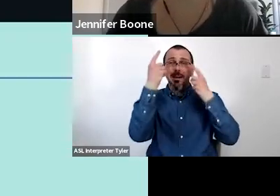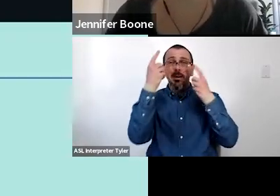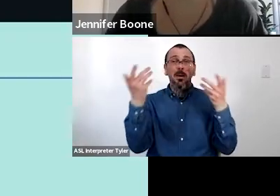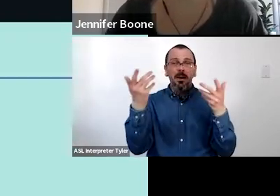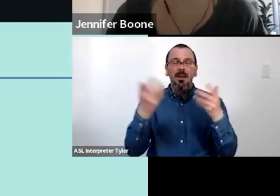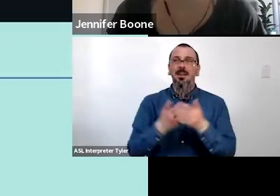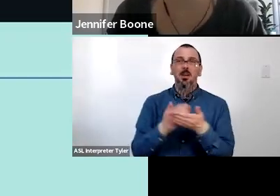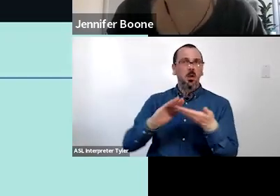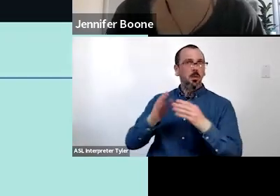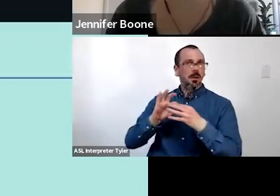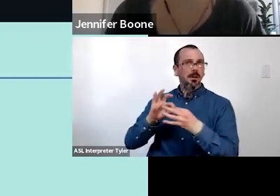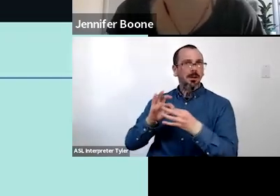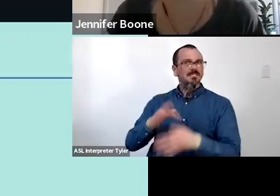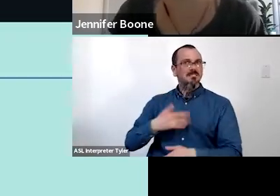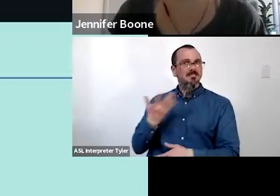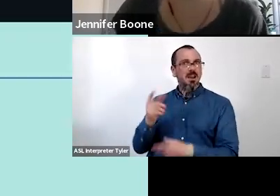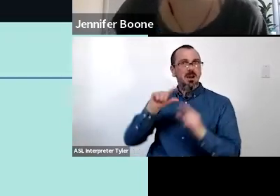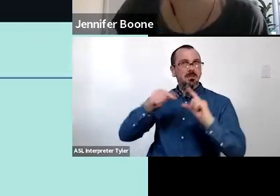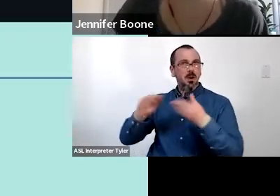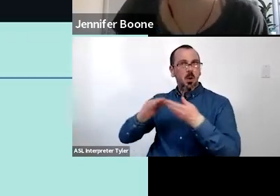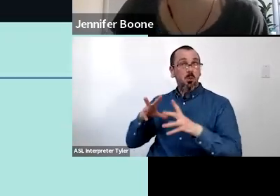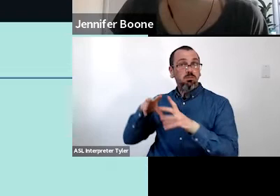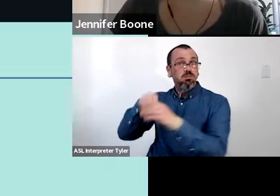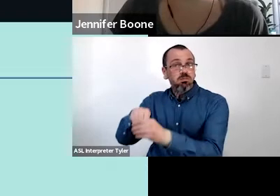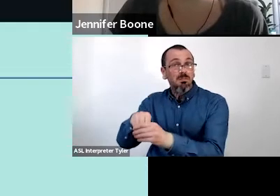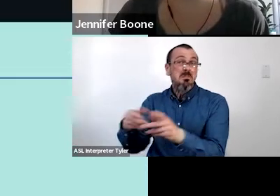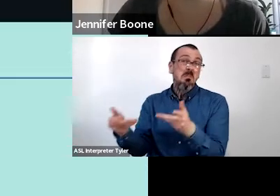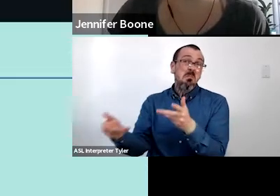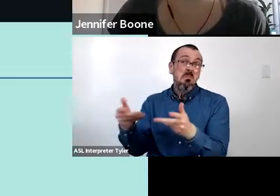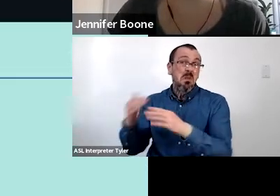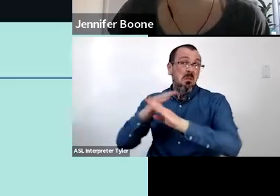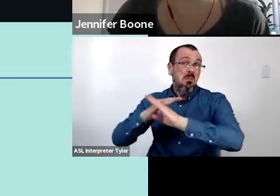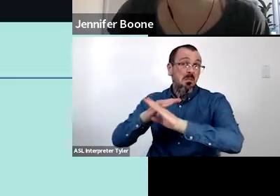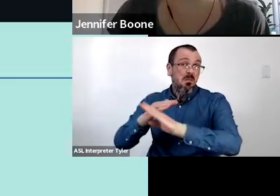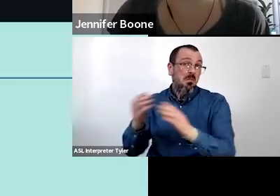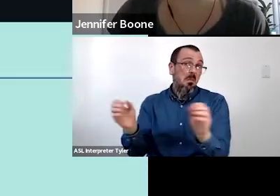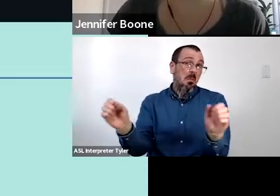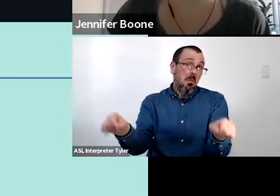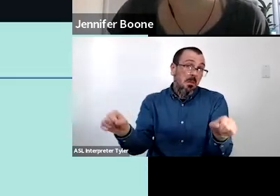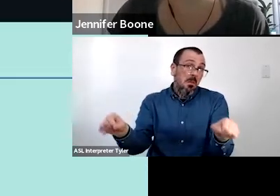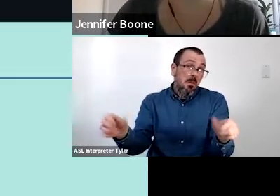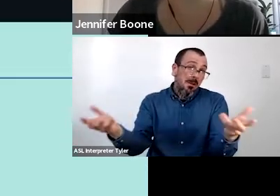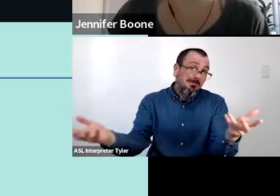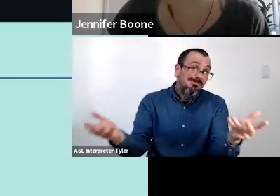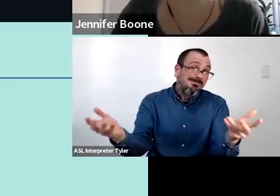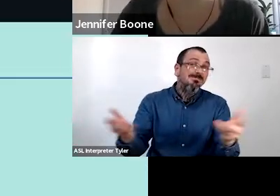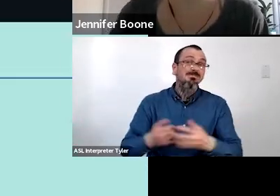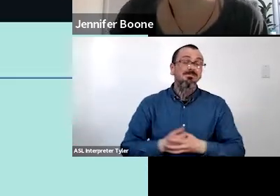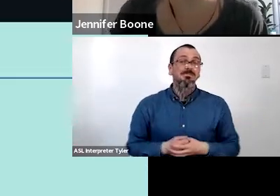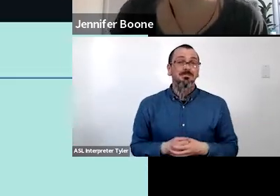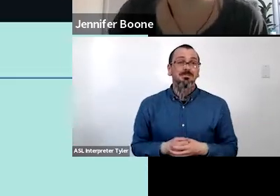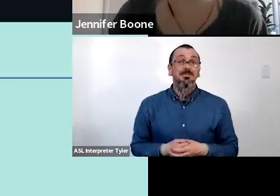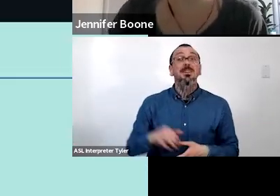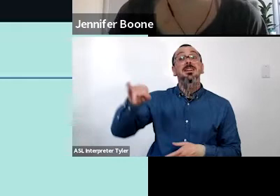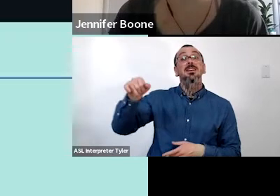like a part of the LGBT community, like as an active part, might be a protective factor. So it was interesting to see